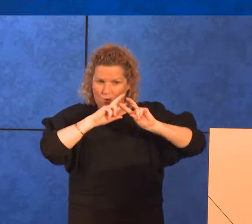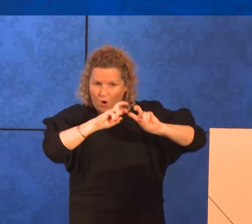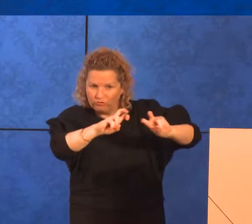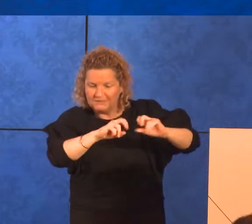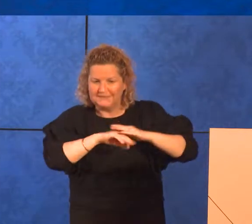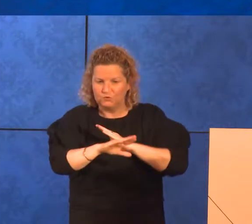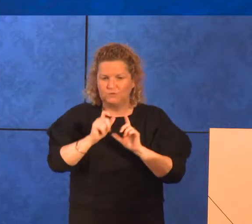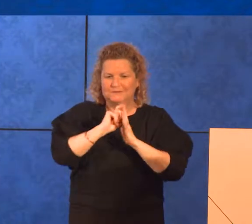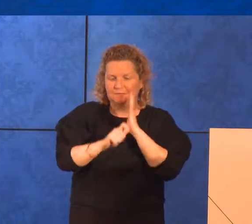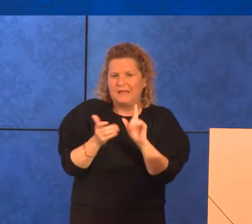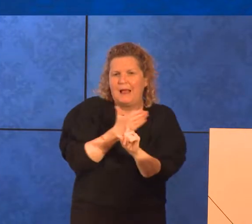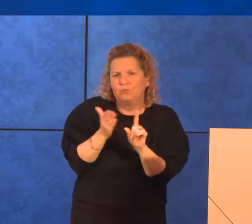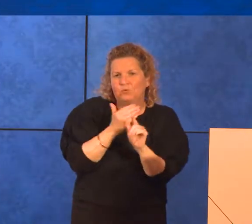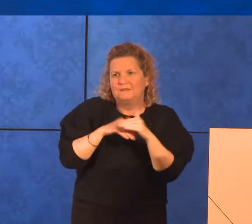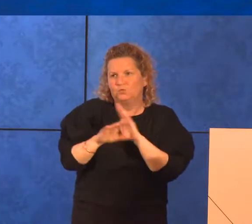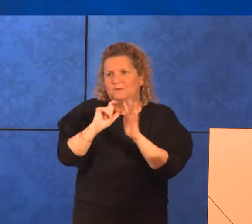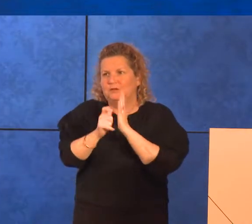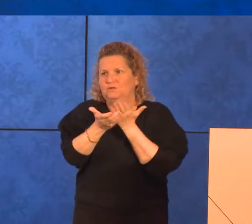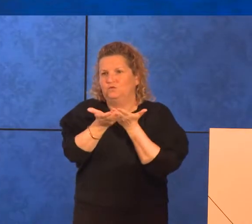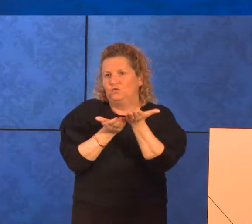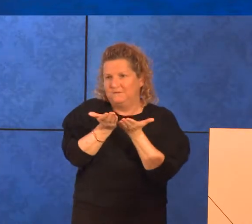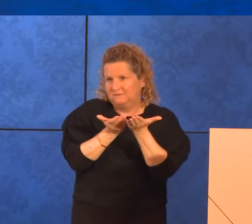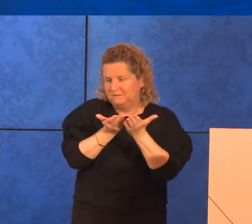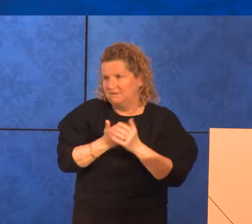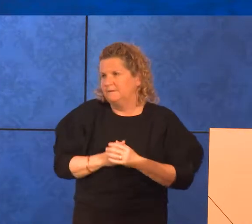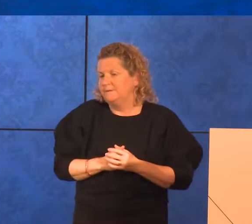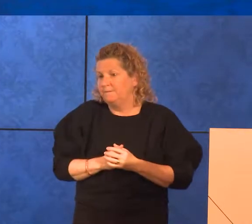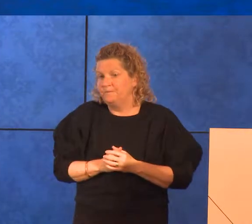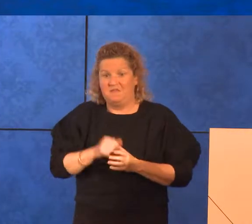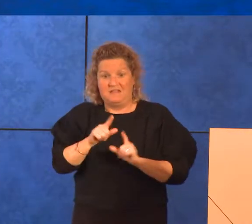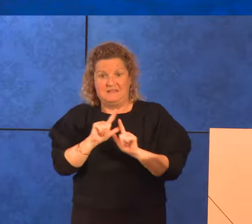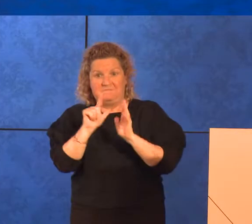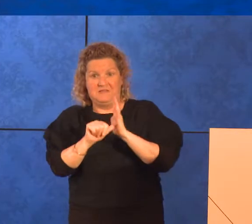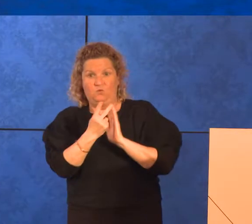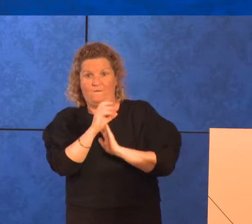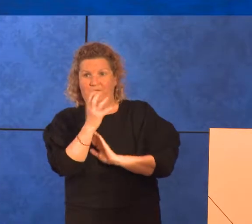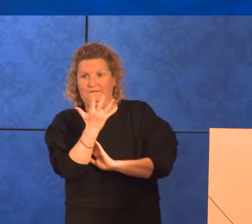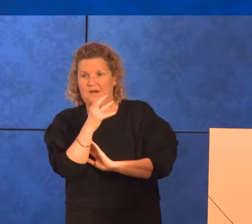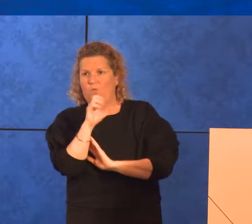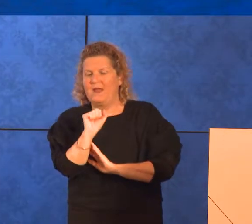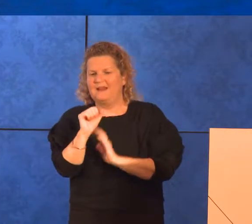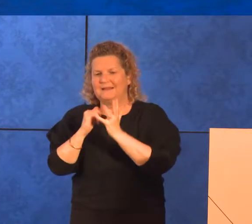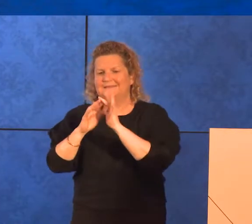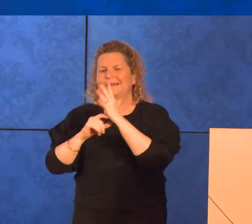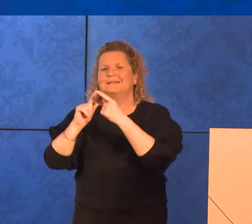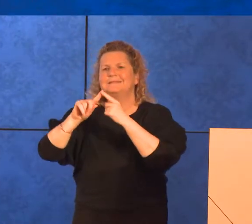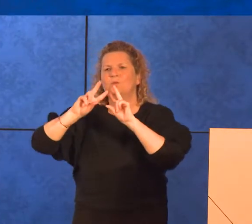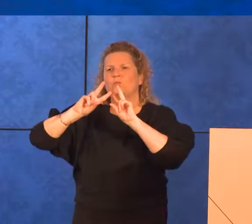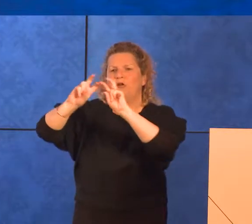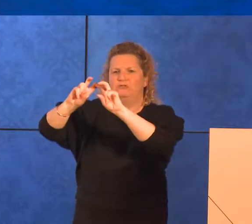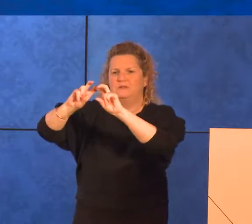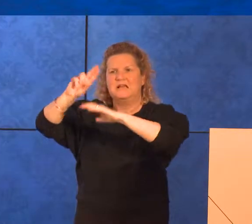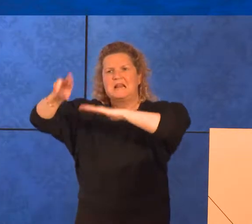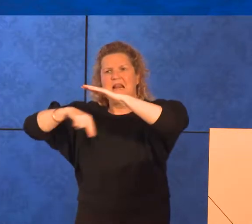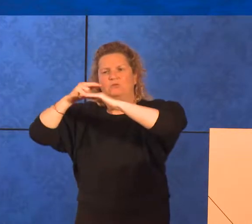disability abuse in disability services. And in the same year, we also had a Senate inquiry at the national level